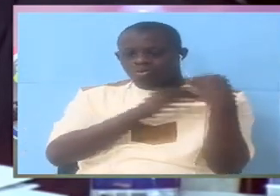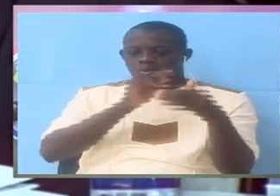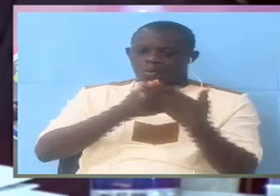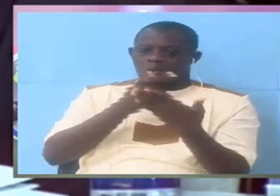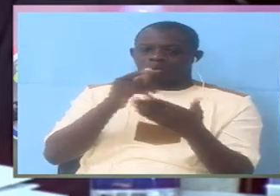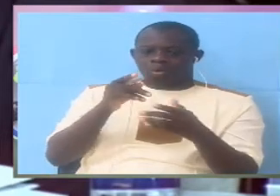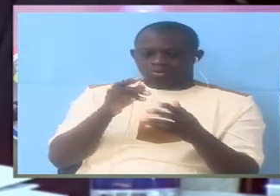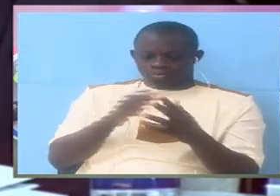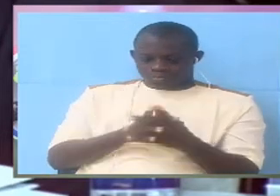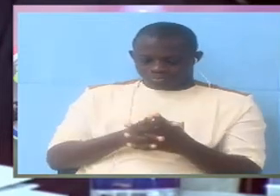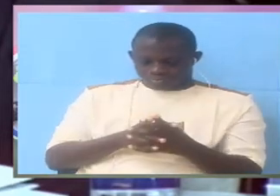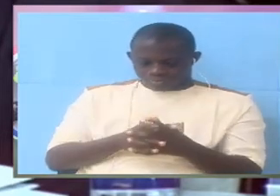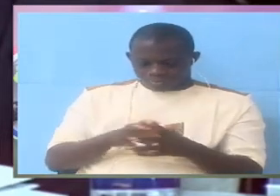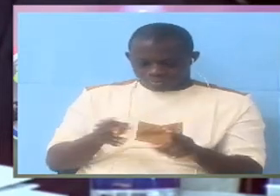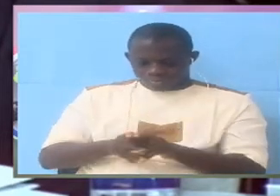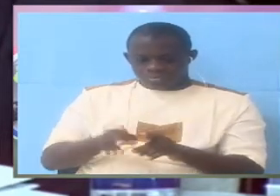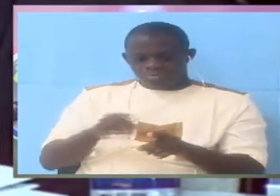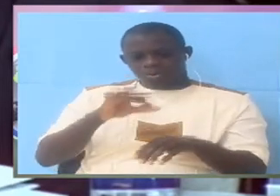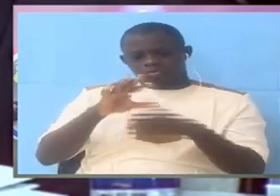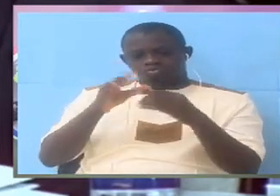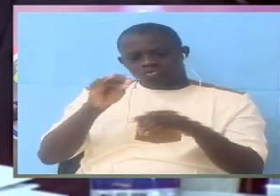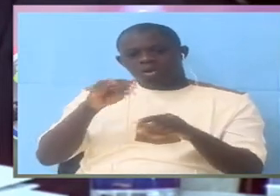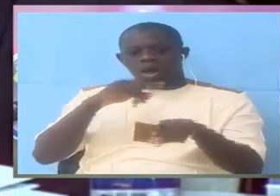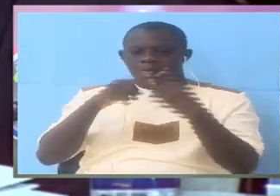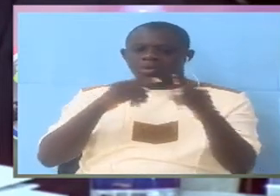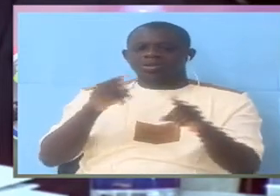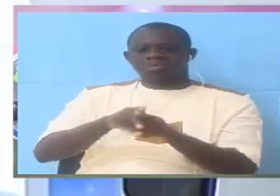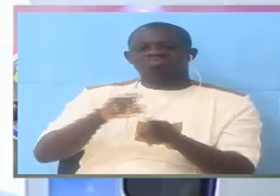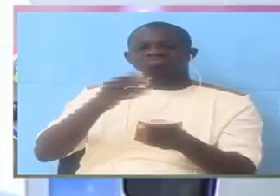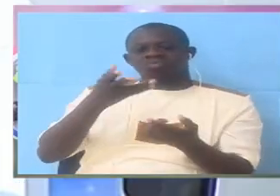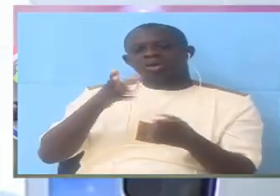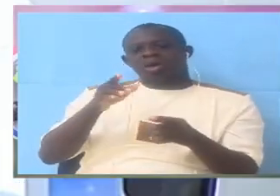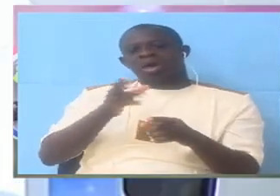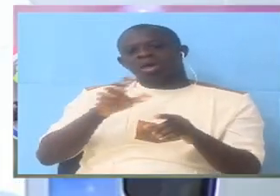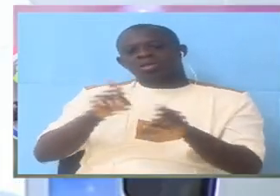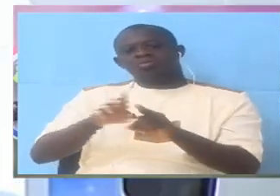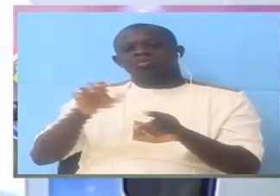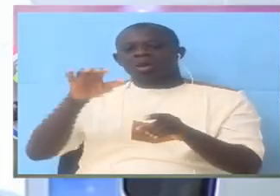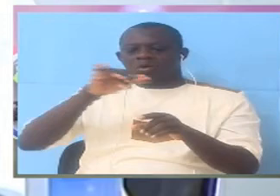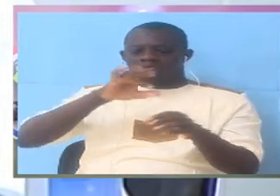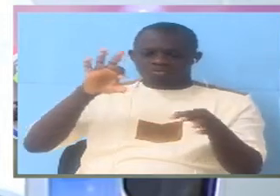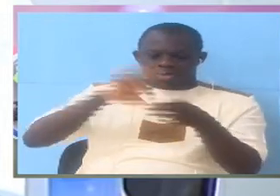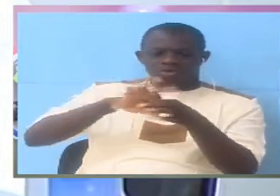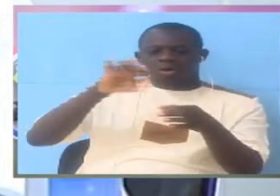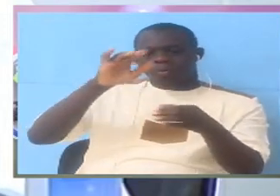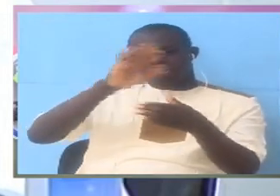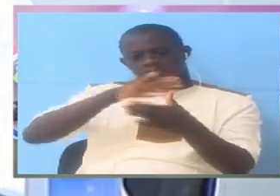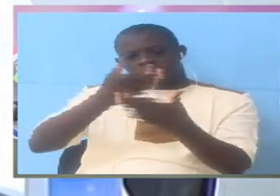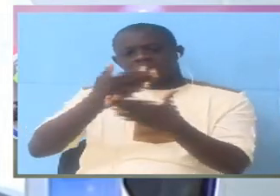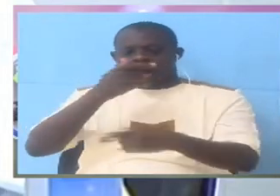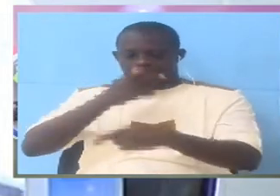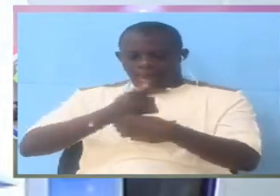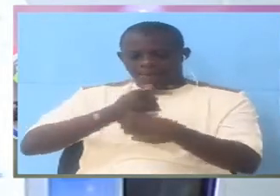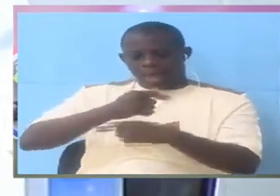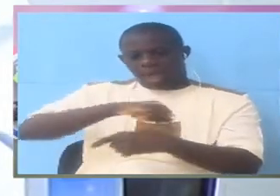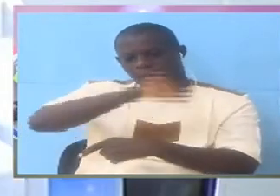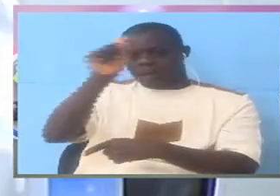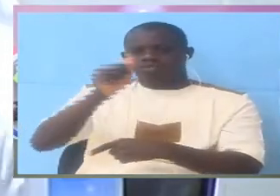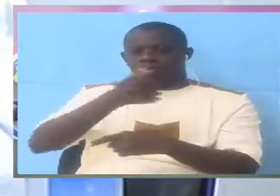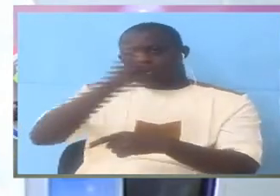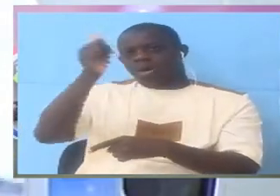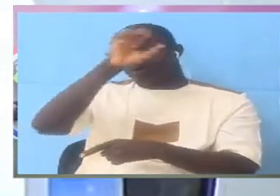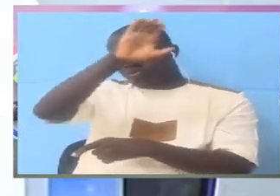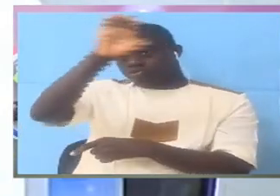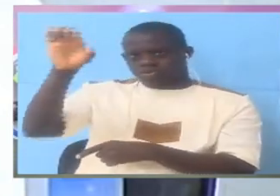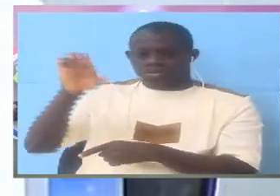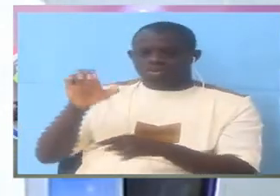handling liaison with foreign missions here in the Gambia. Is that correct? Liaison officers in foreign missions